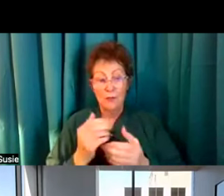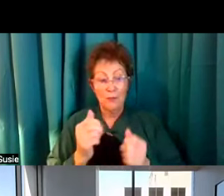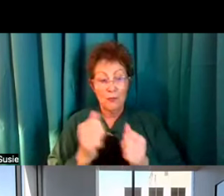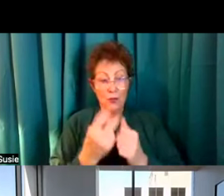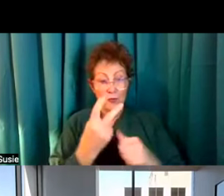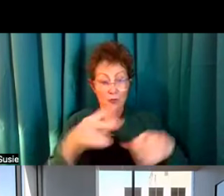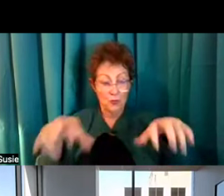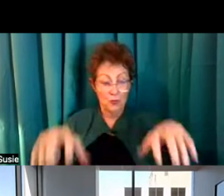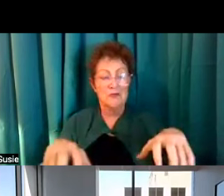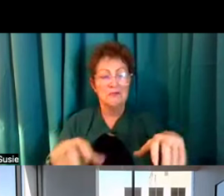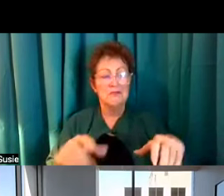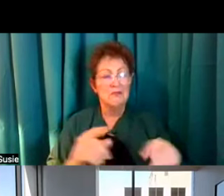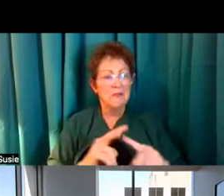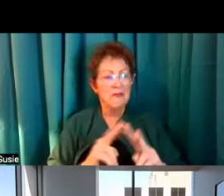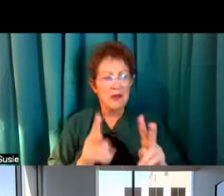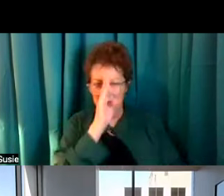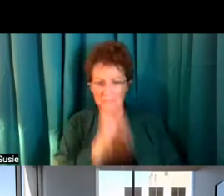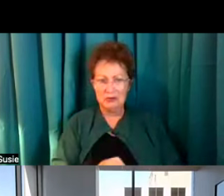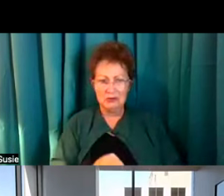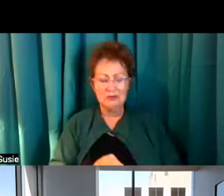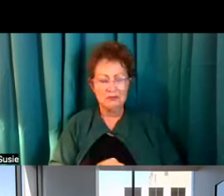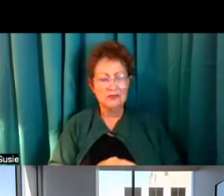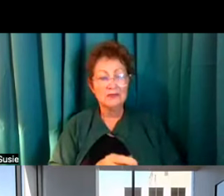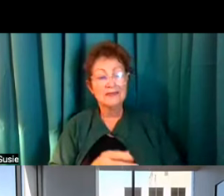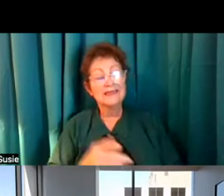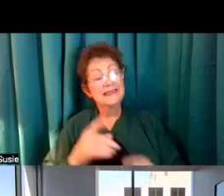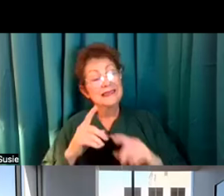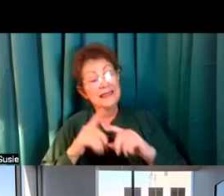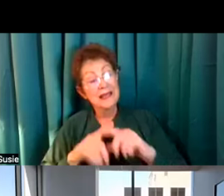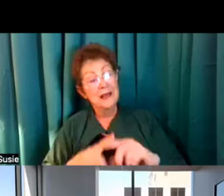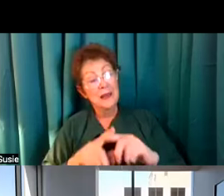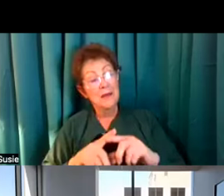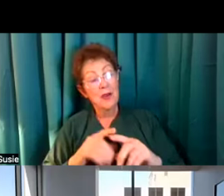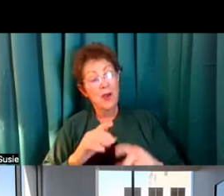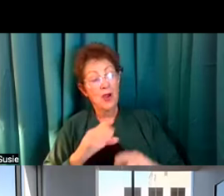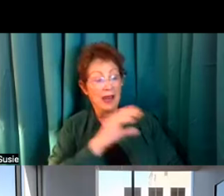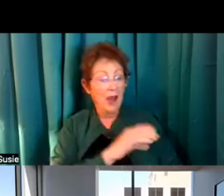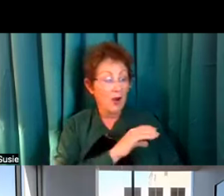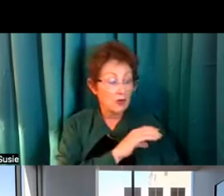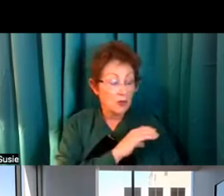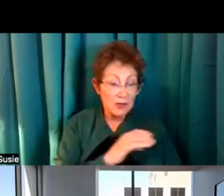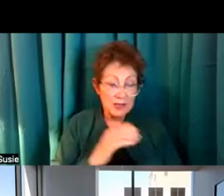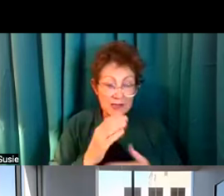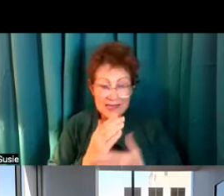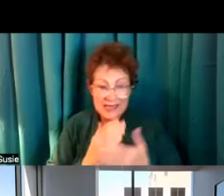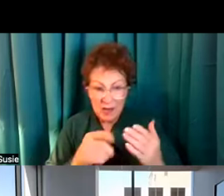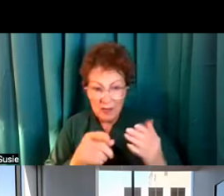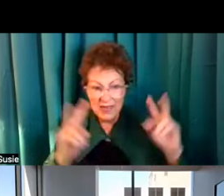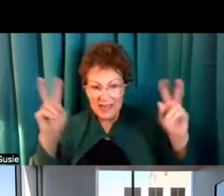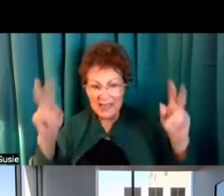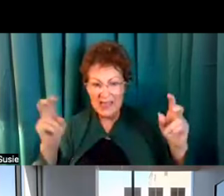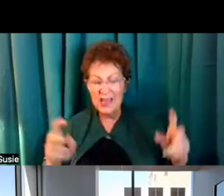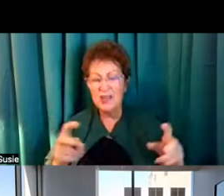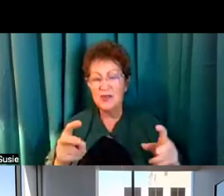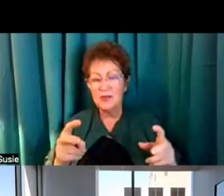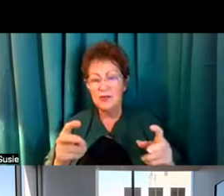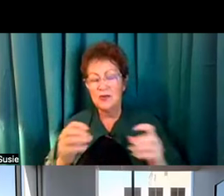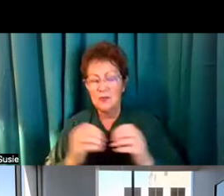straightforward. And then depending on some of the distinct characteristics, some of these issues become more